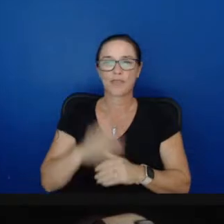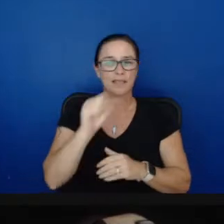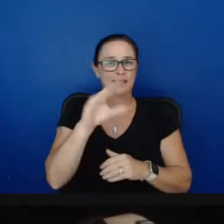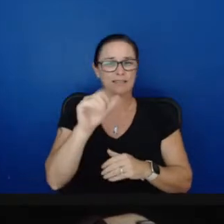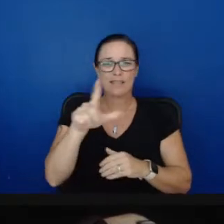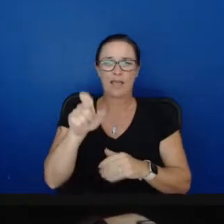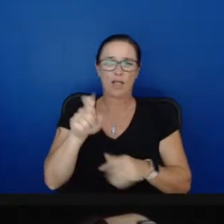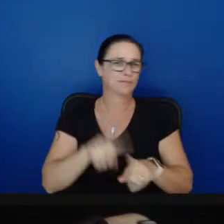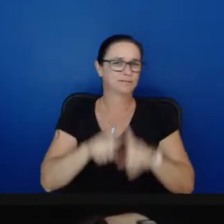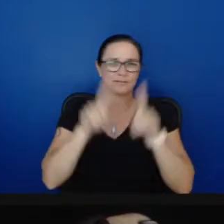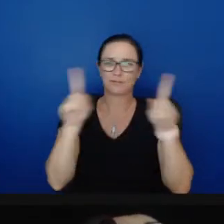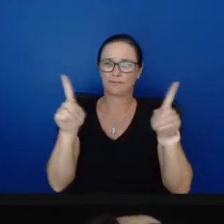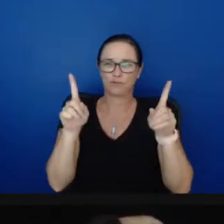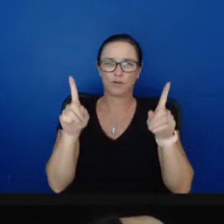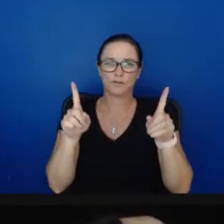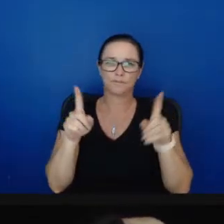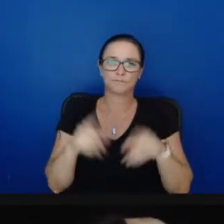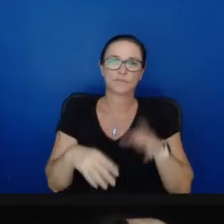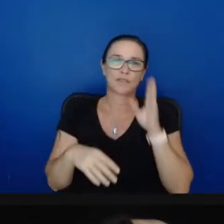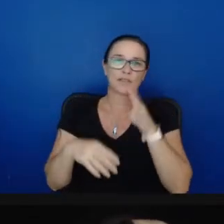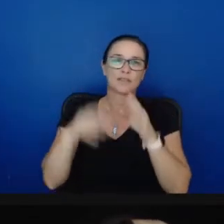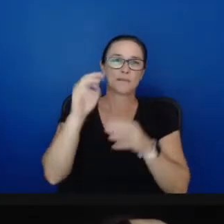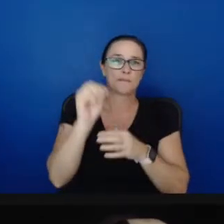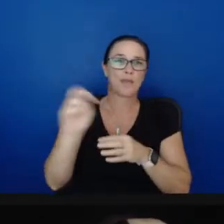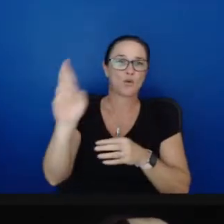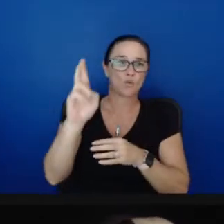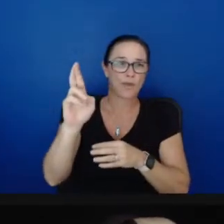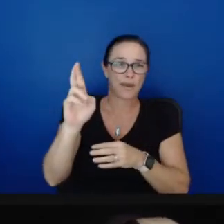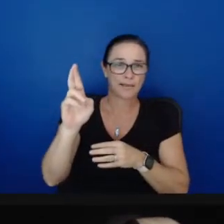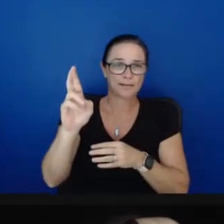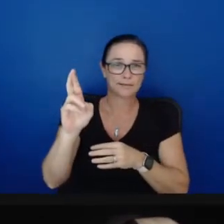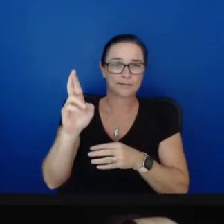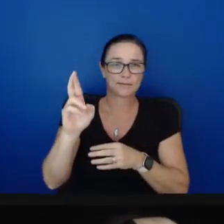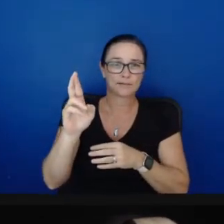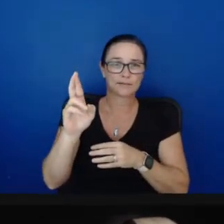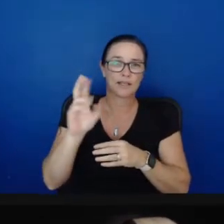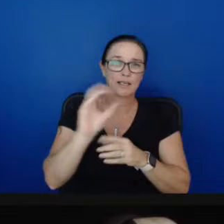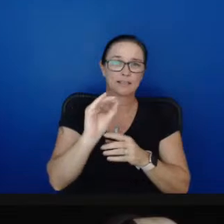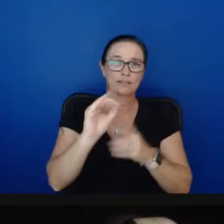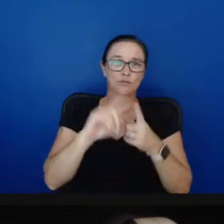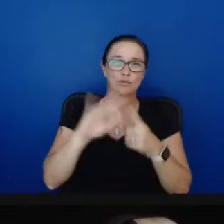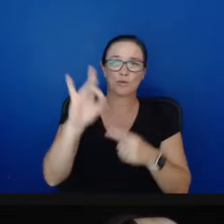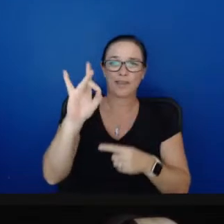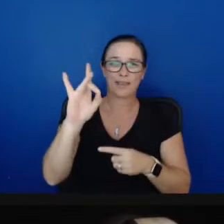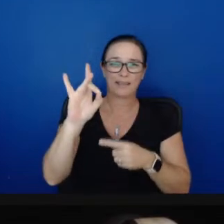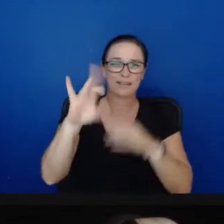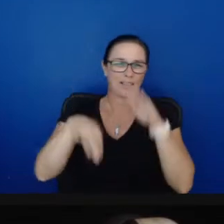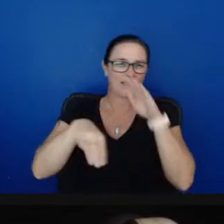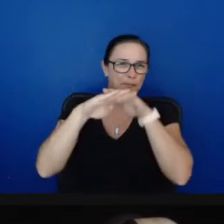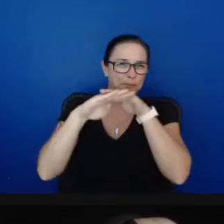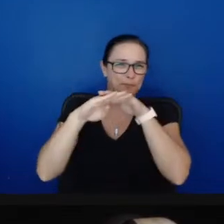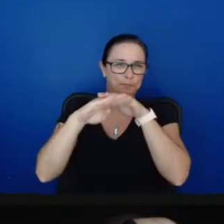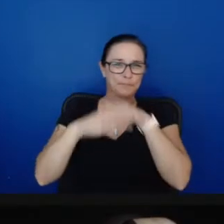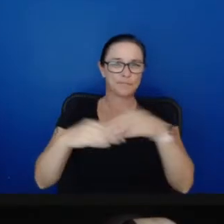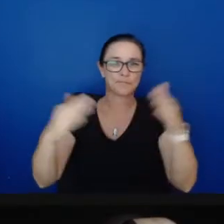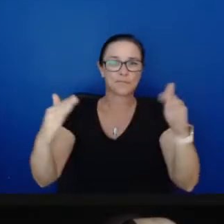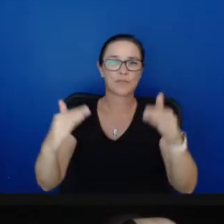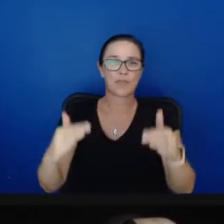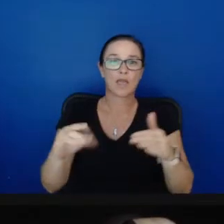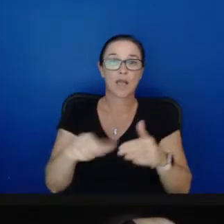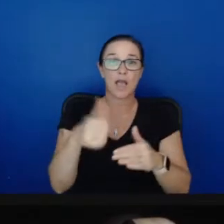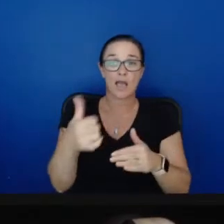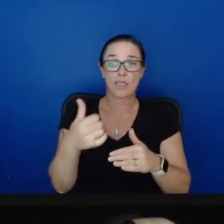The scale and tilt here in microradians, you see it's going 0 to 8 at the most, whereas this lower